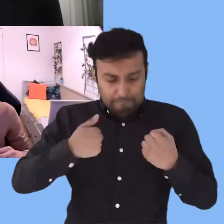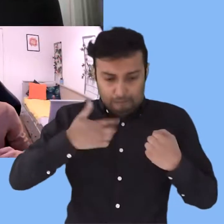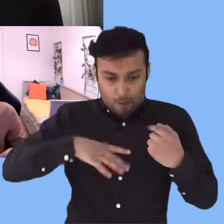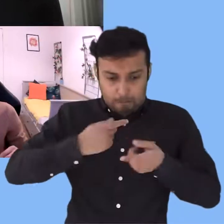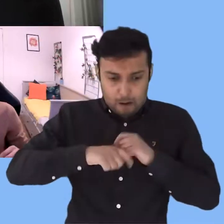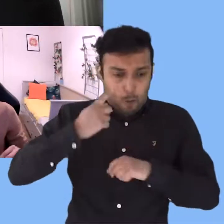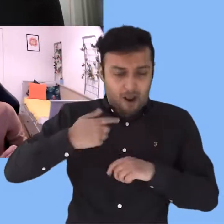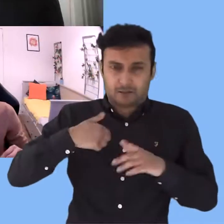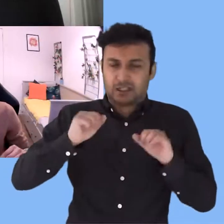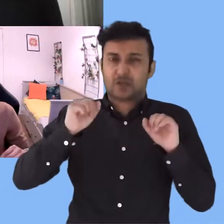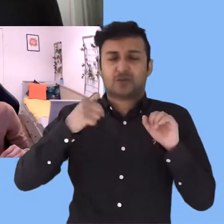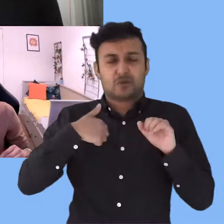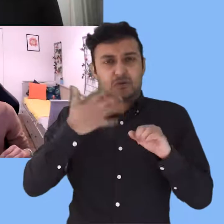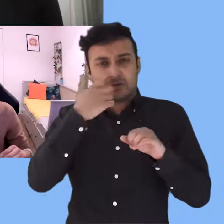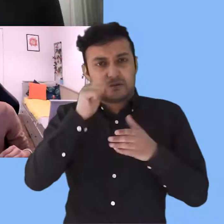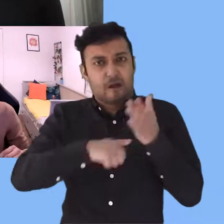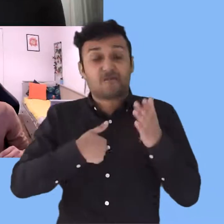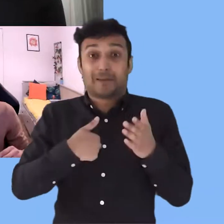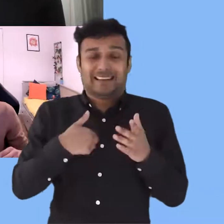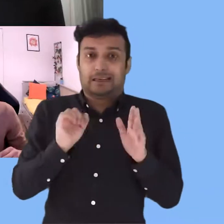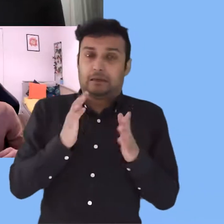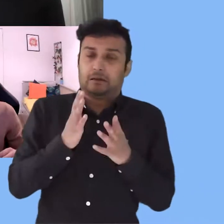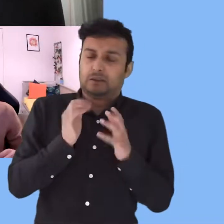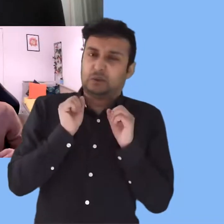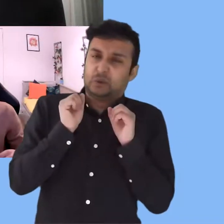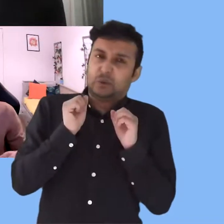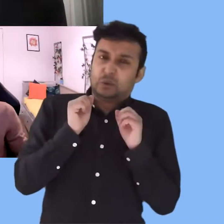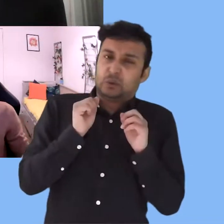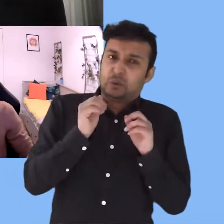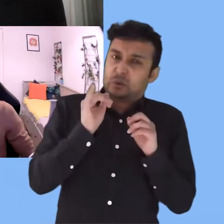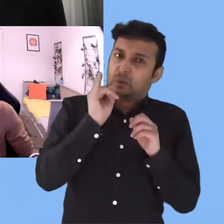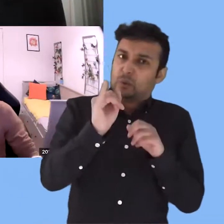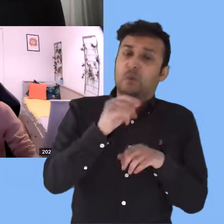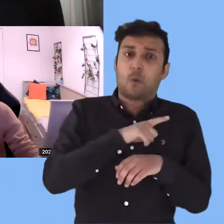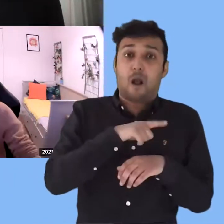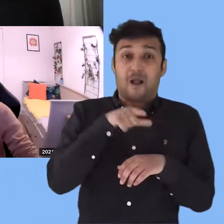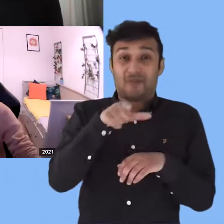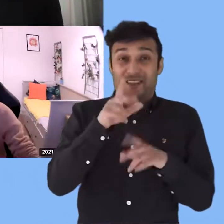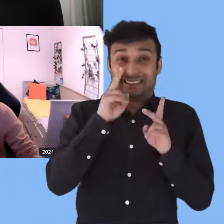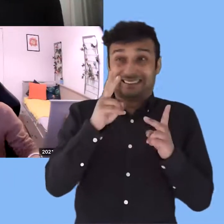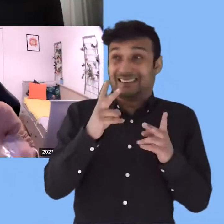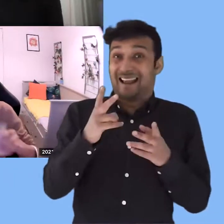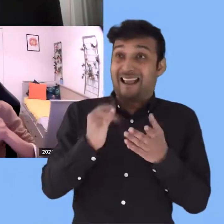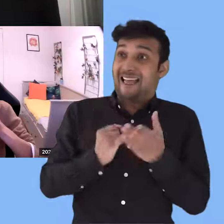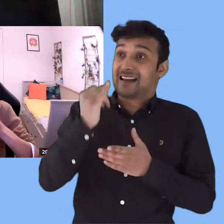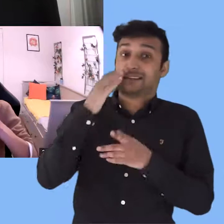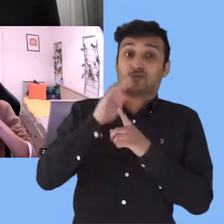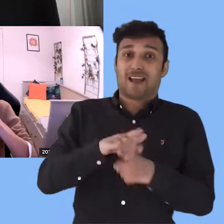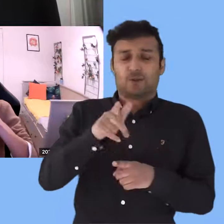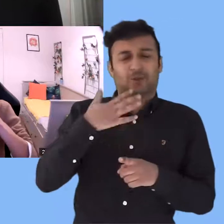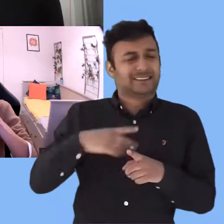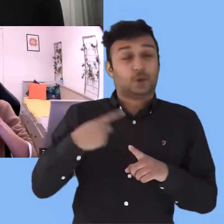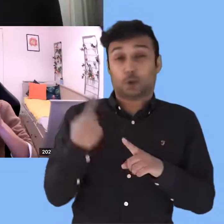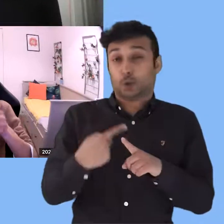level of urgency around anti-racist practice. And I know, Faith, when we think about, you know, Joanna Ho's latest